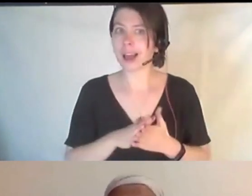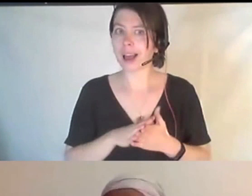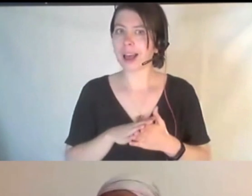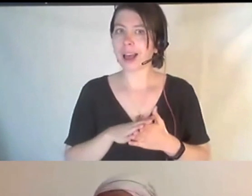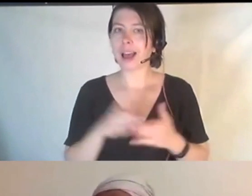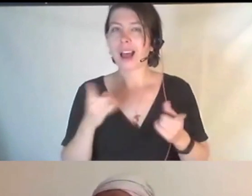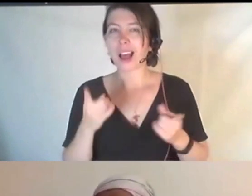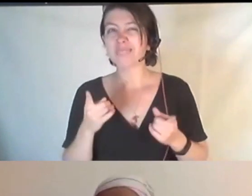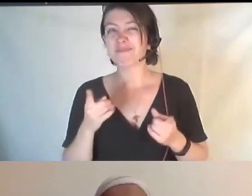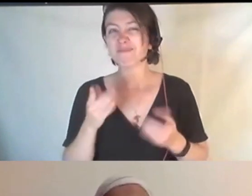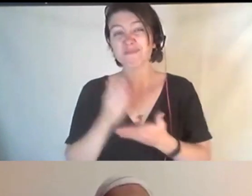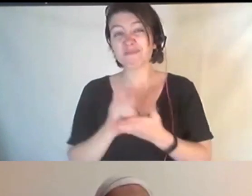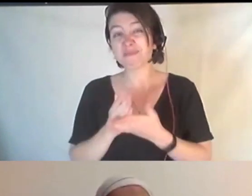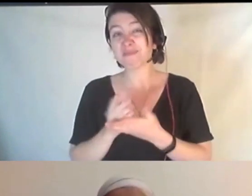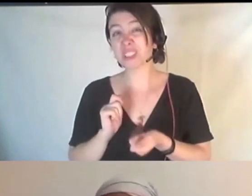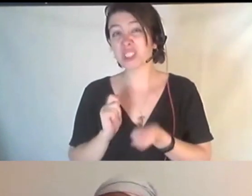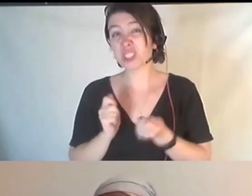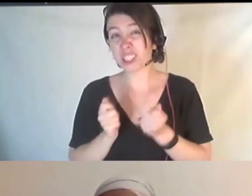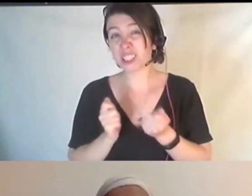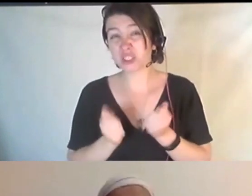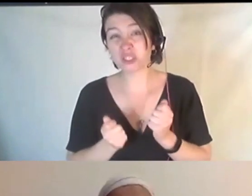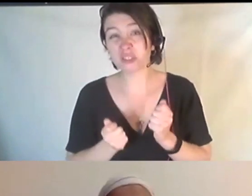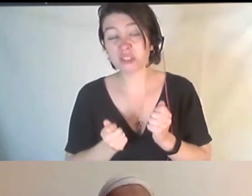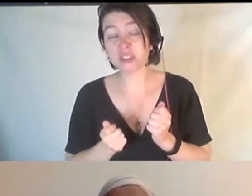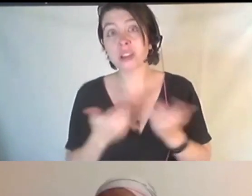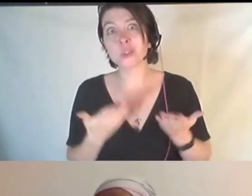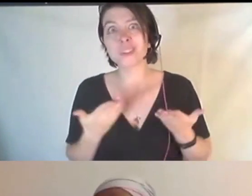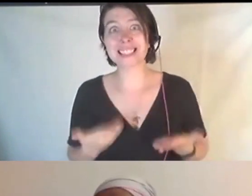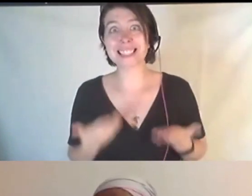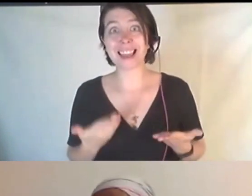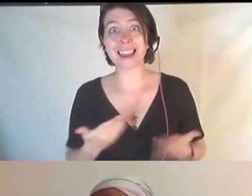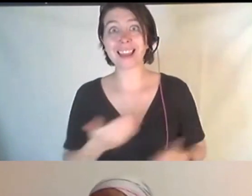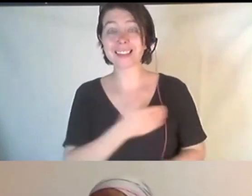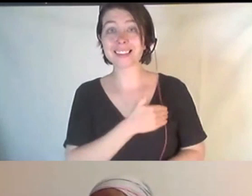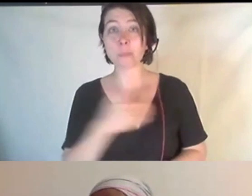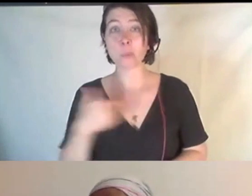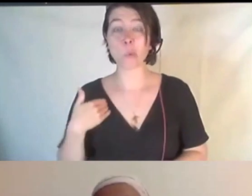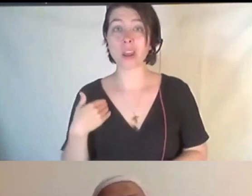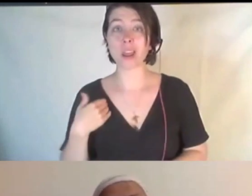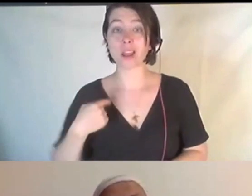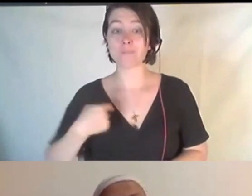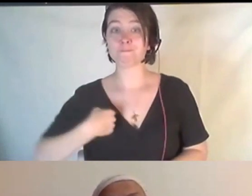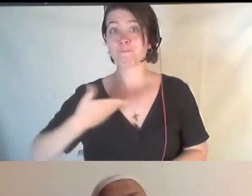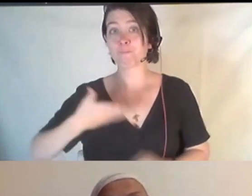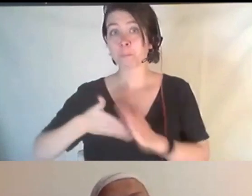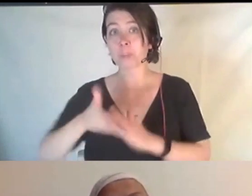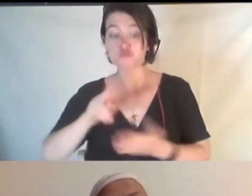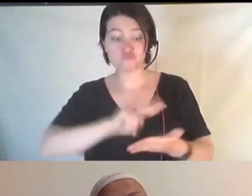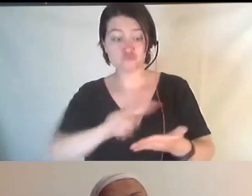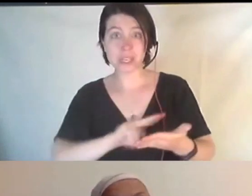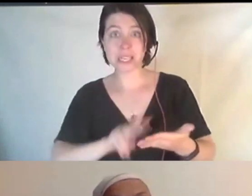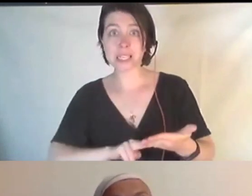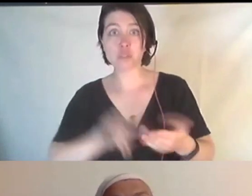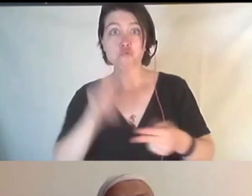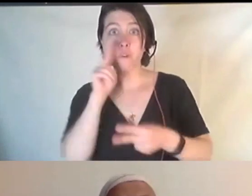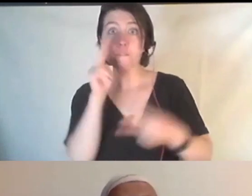quarters. And today I actually spent a good chunk of this morning reading reviews from Naina's last exhibition, which